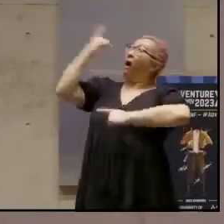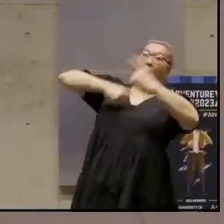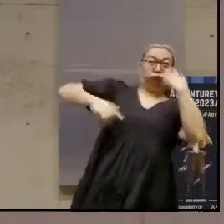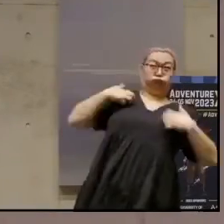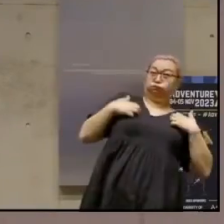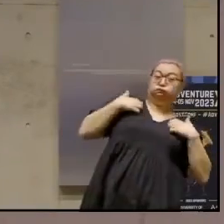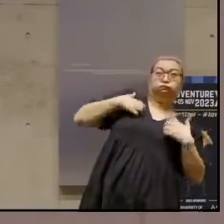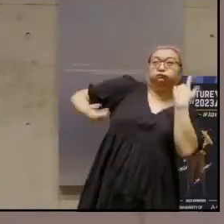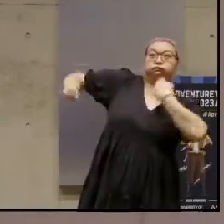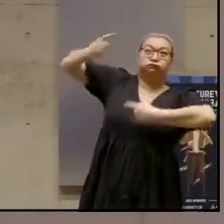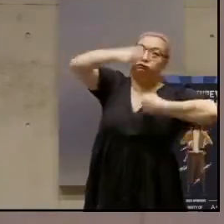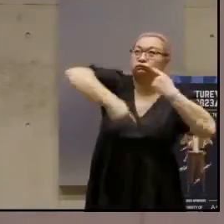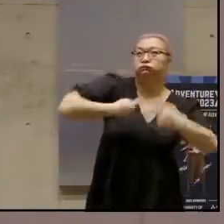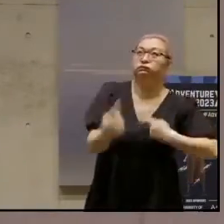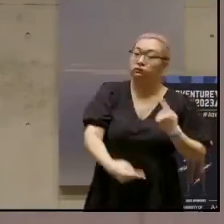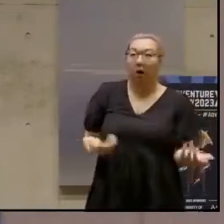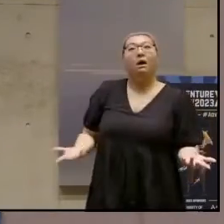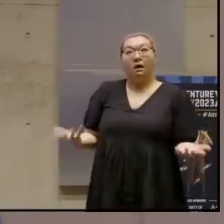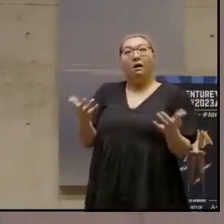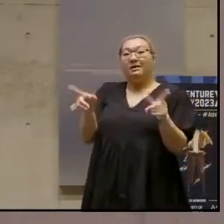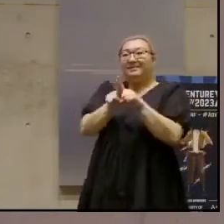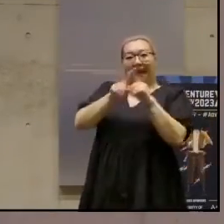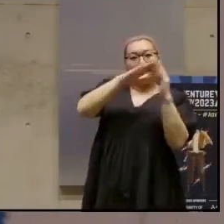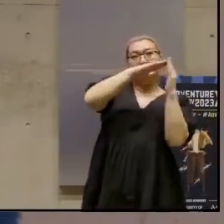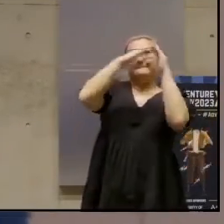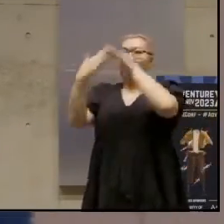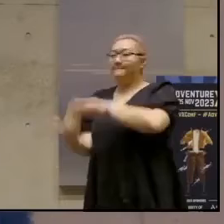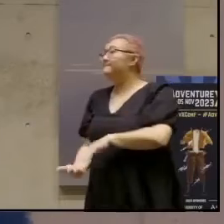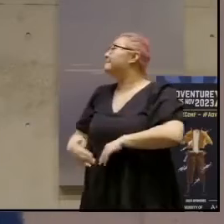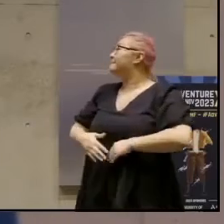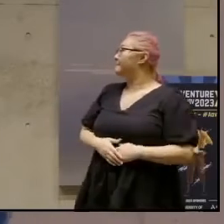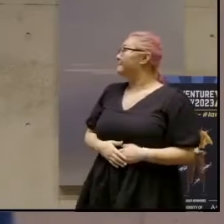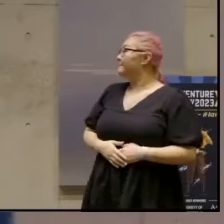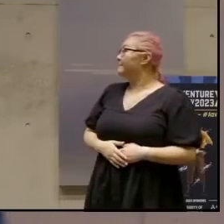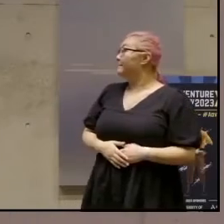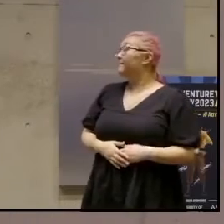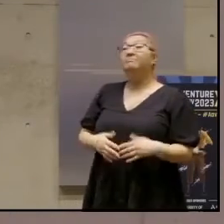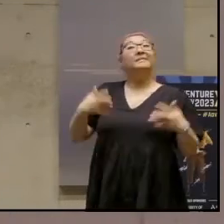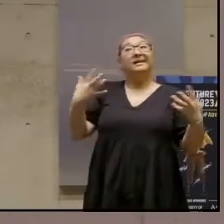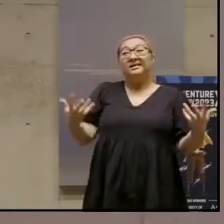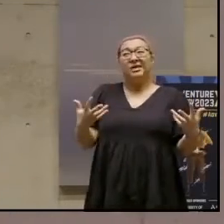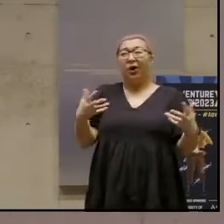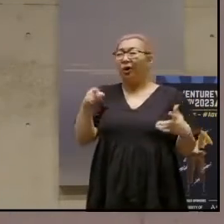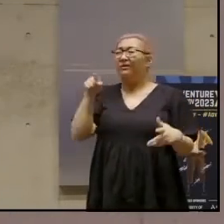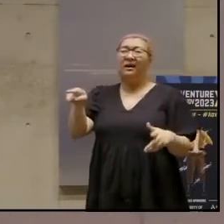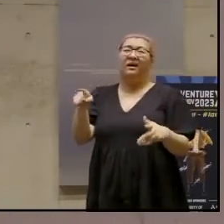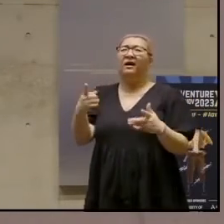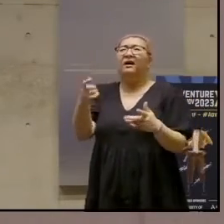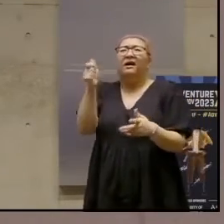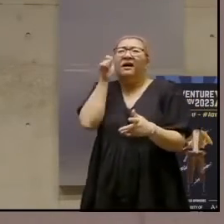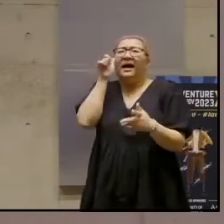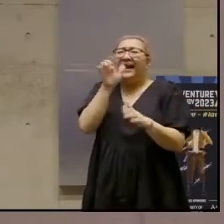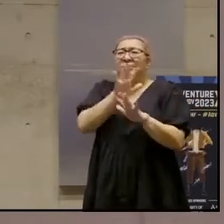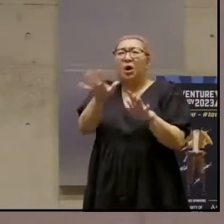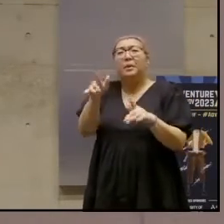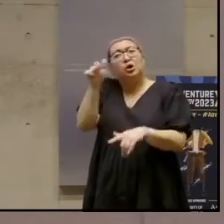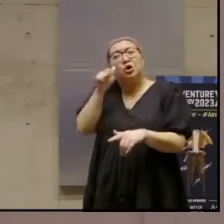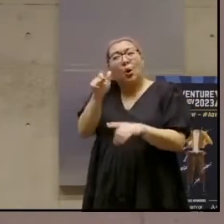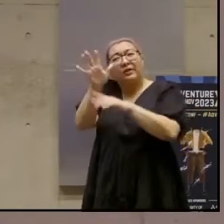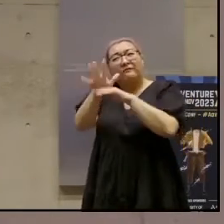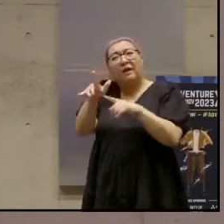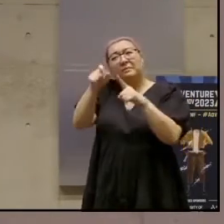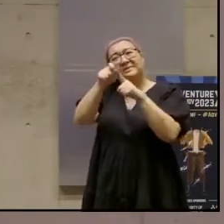that are craving examples, except for the ones that have already read the board, all right? Good for you. Let's talk about Psycho. Someone tell me what the climax of Psycho